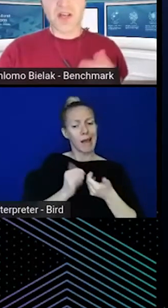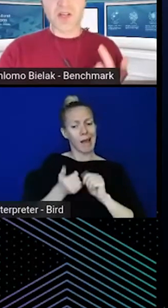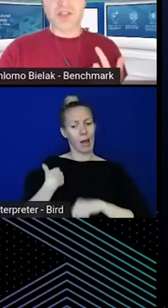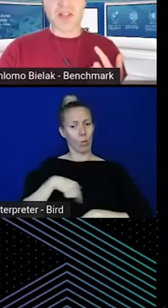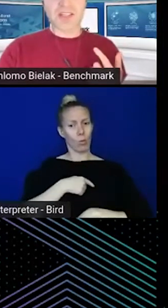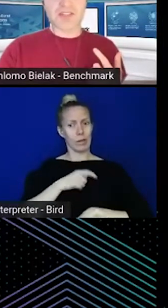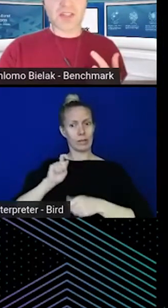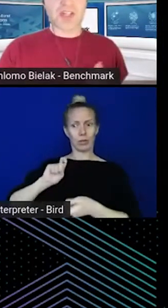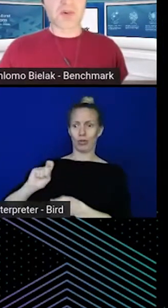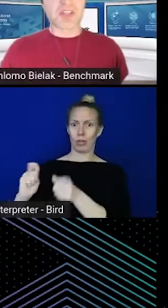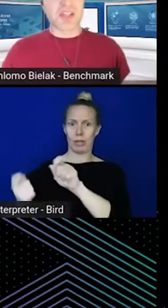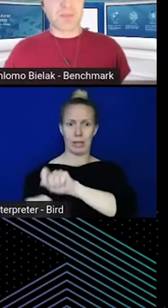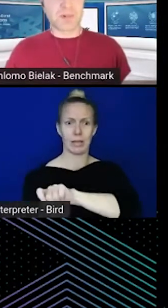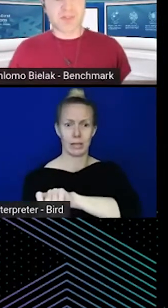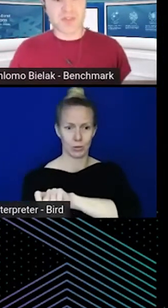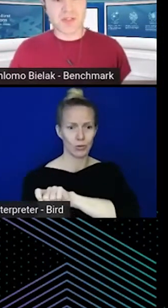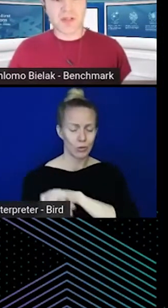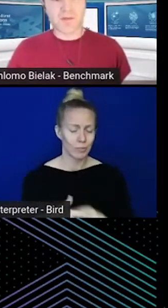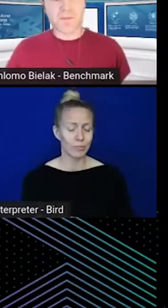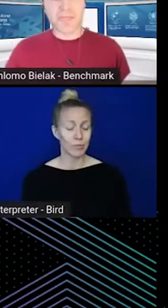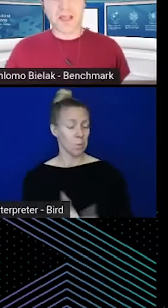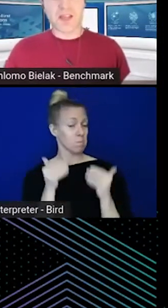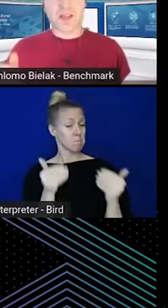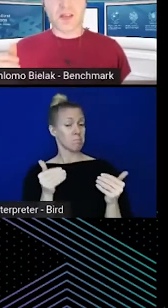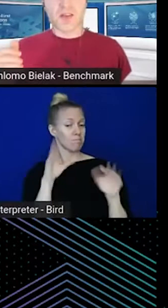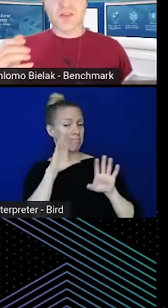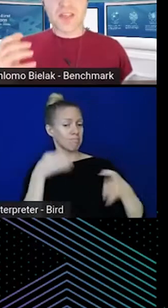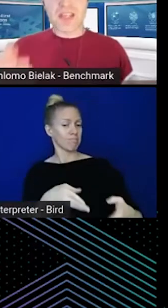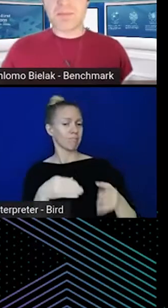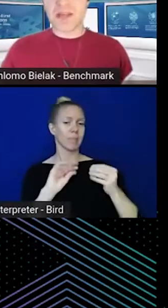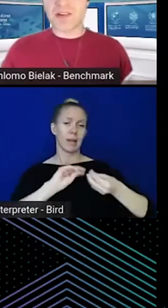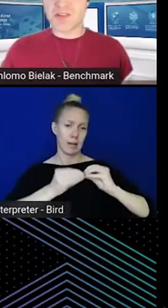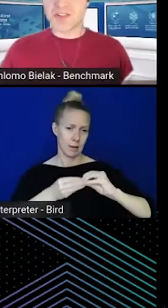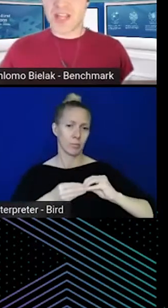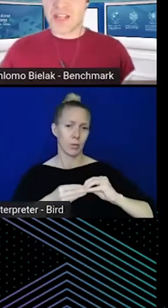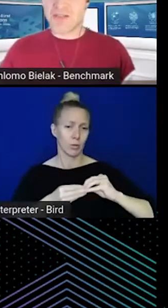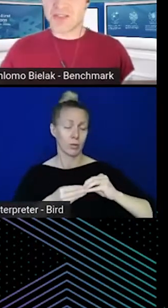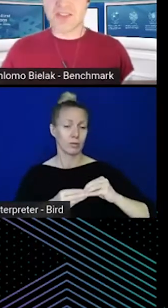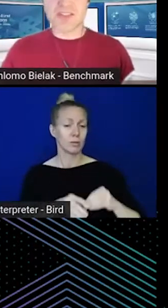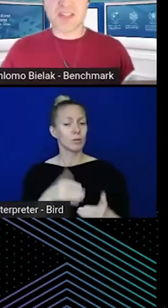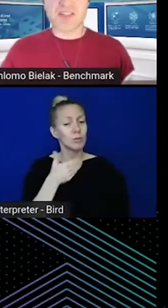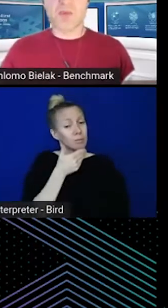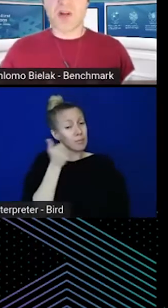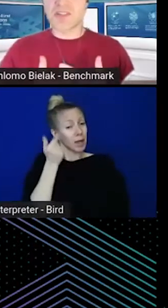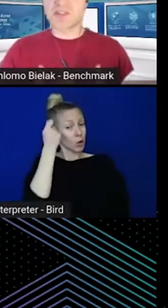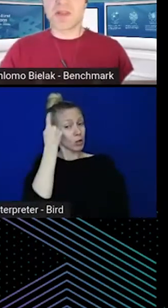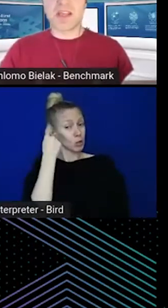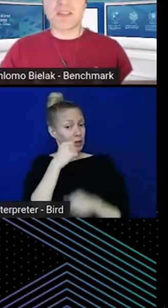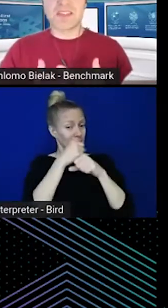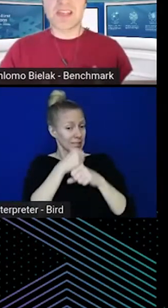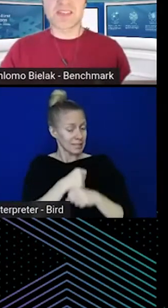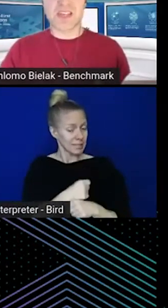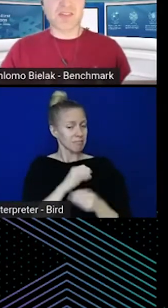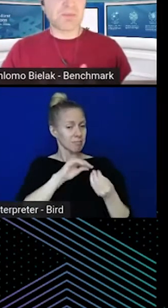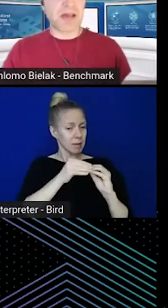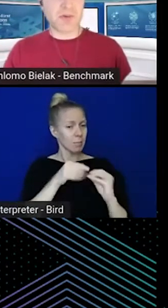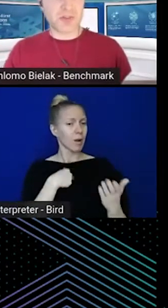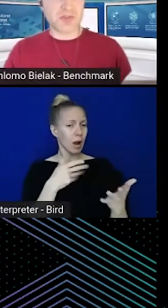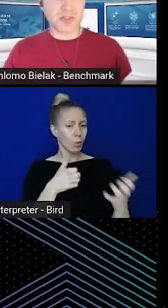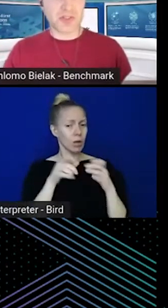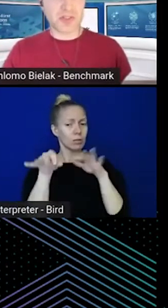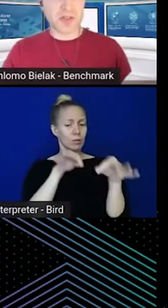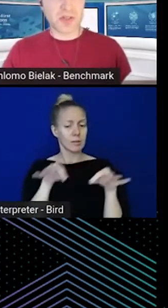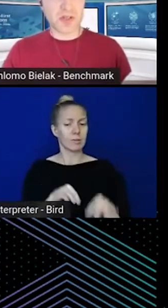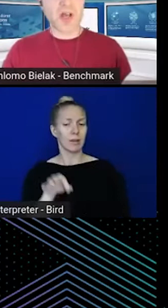it. So let's go to the numbers. To get a better understanding of statistics, I want to explain data centers and